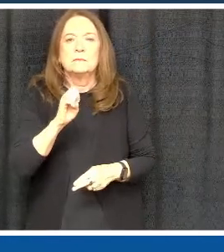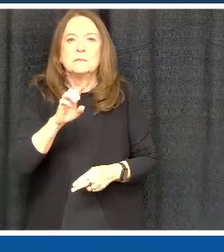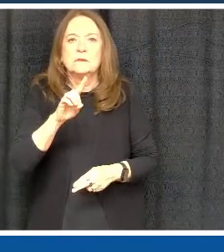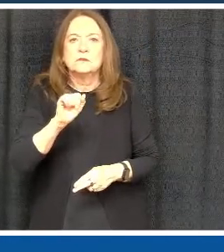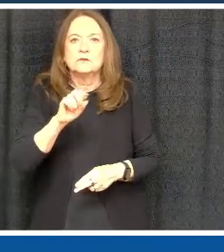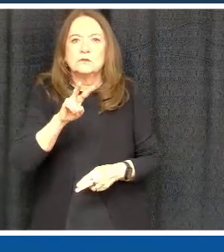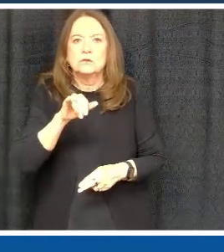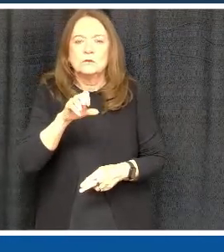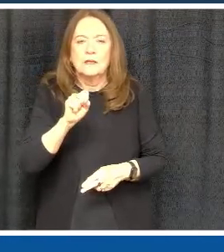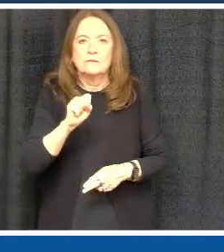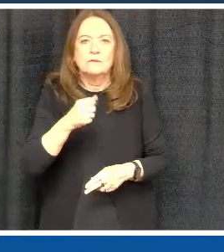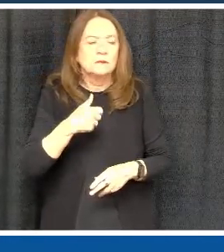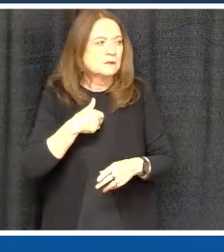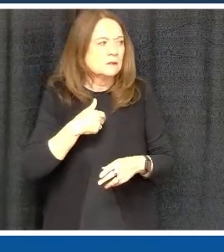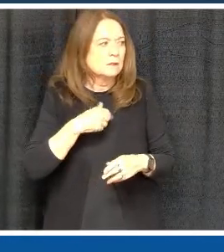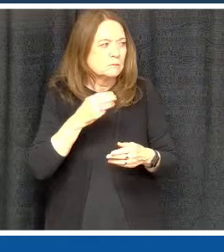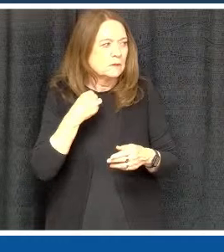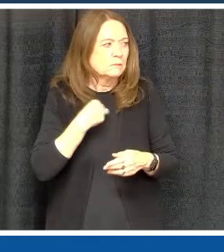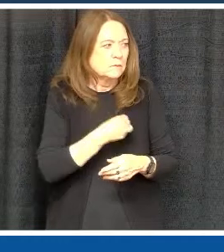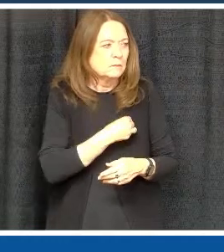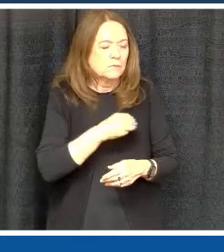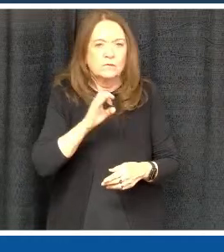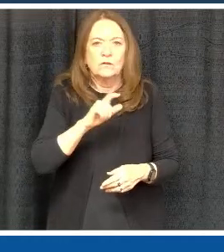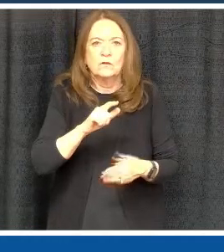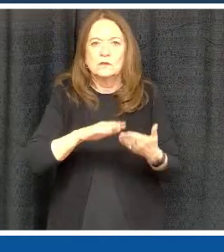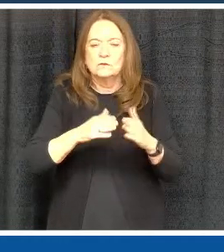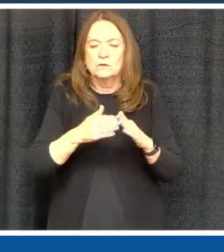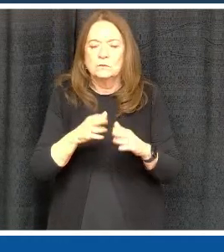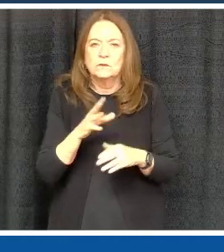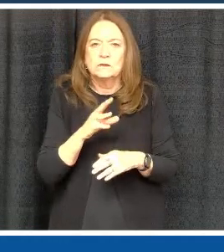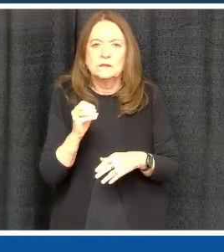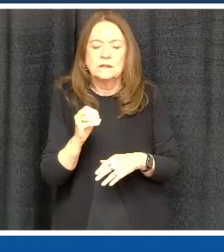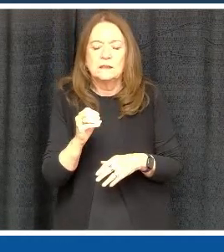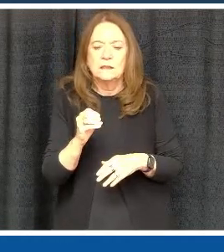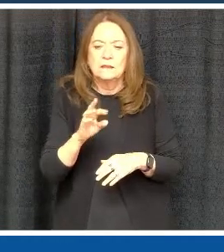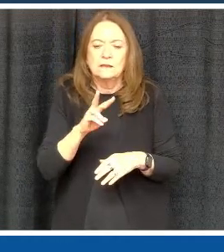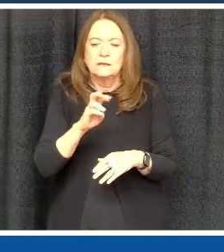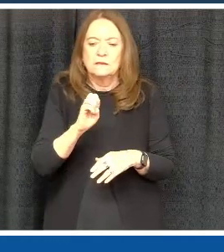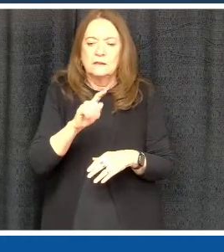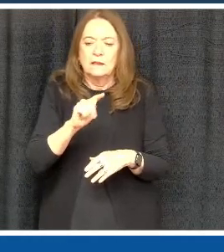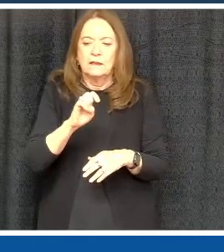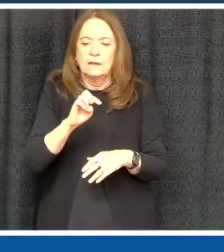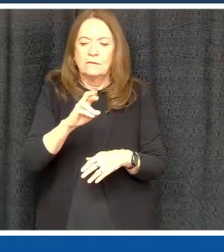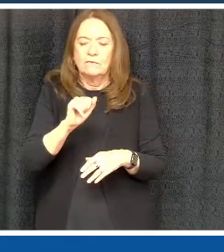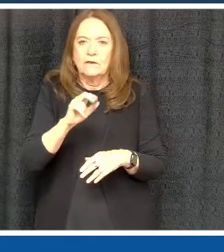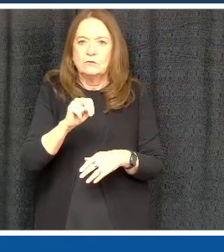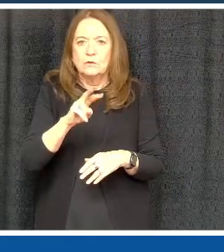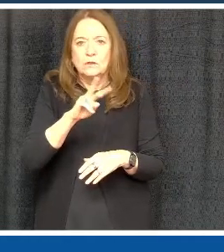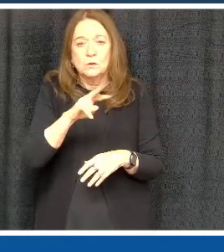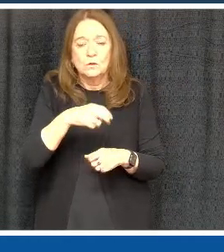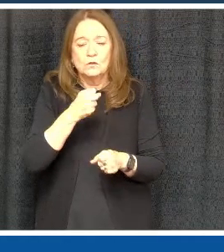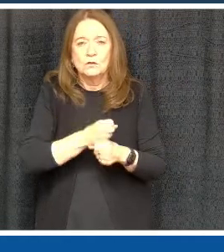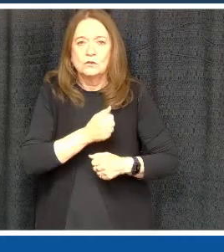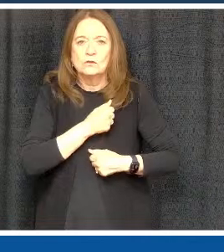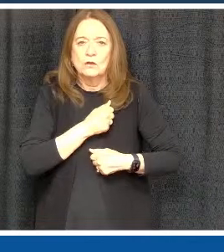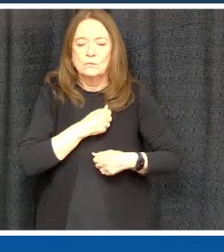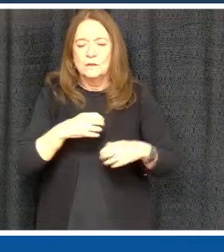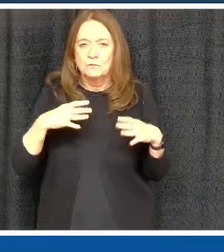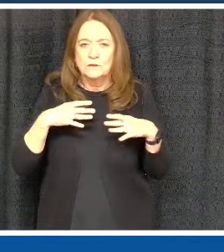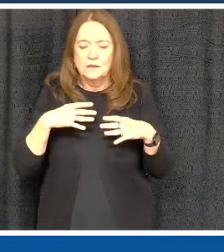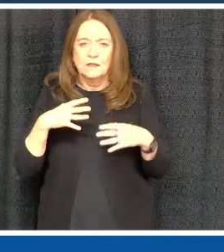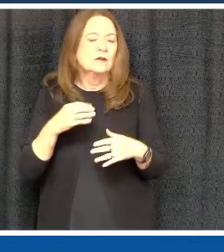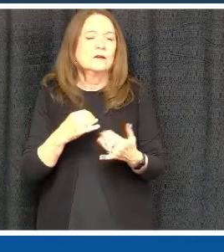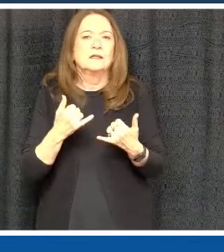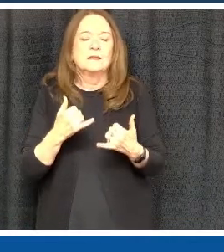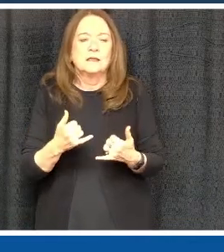a resident member of the Clarksville community, as well as a veteran, 22 years in the Army, retired, and